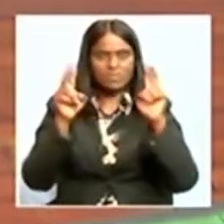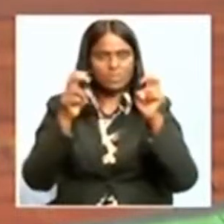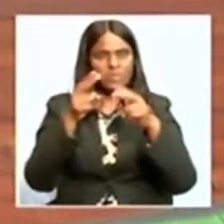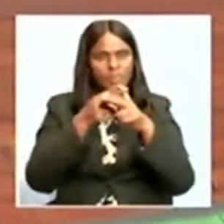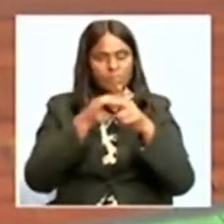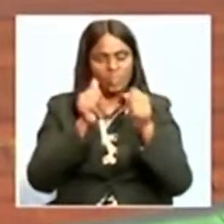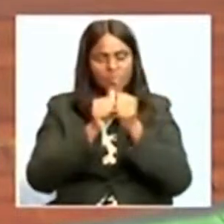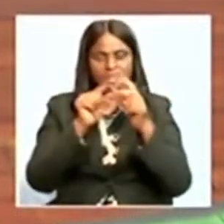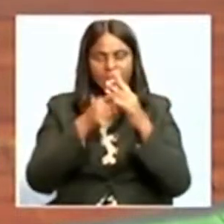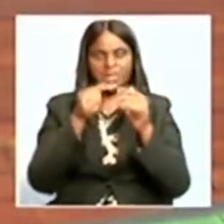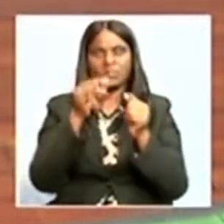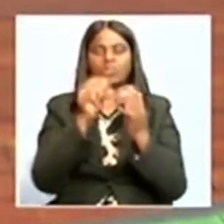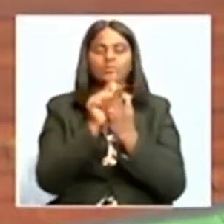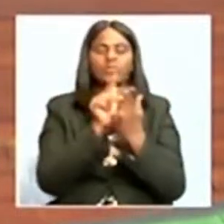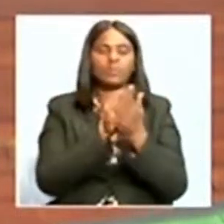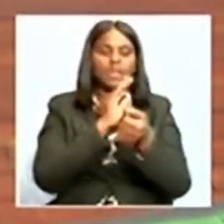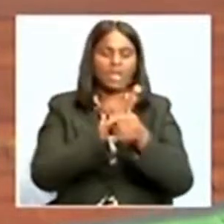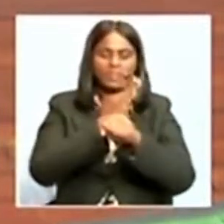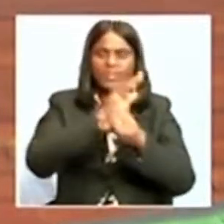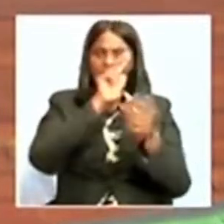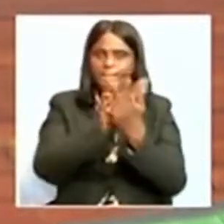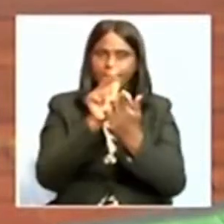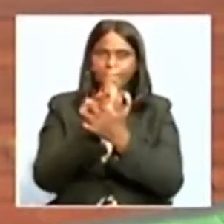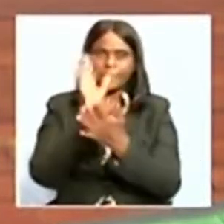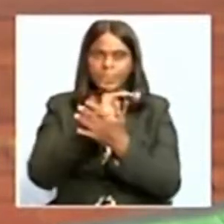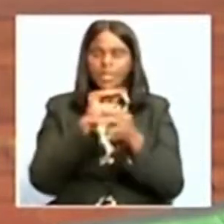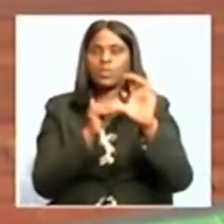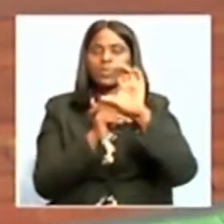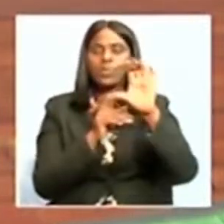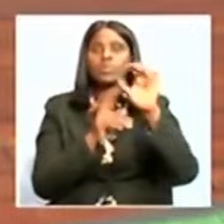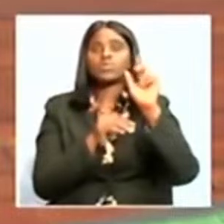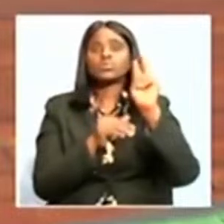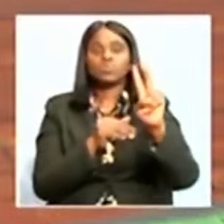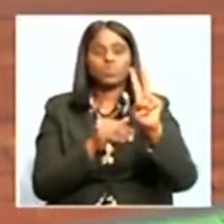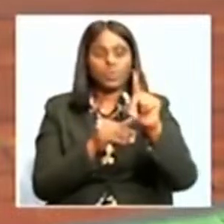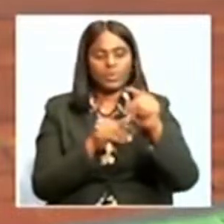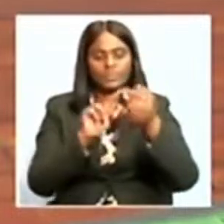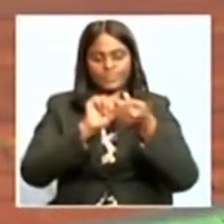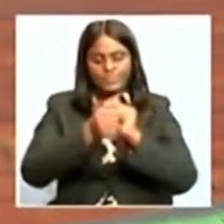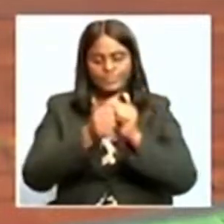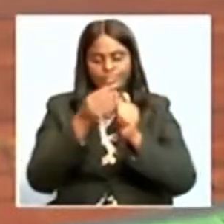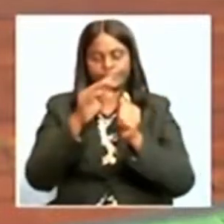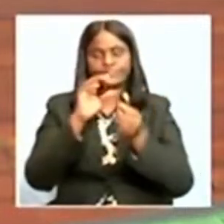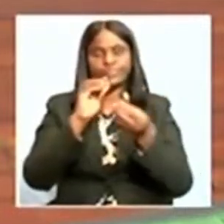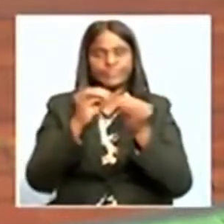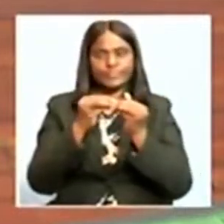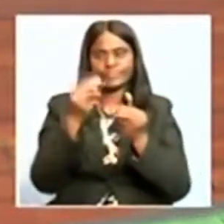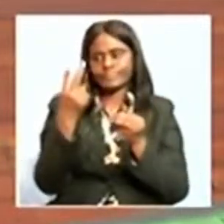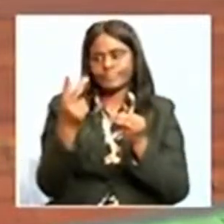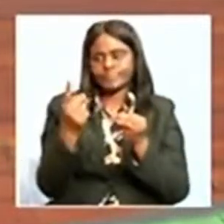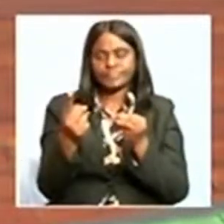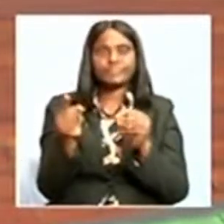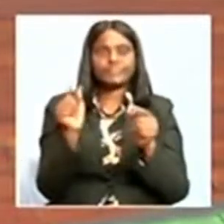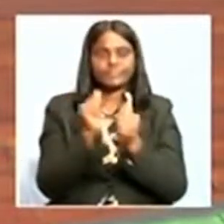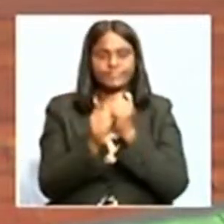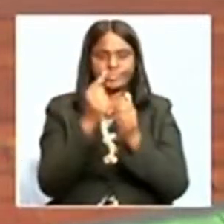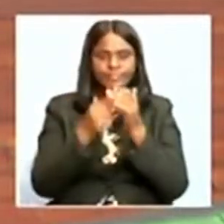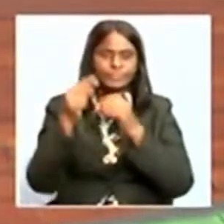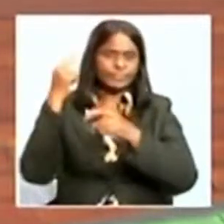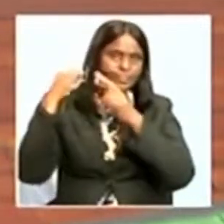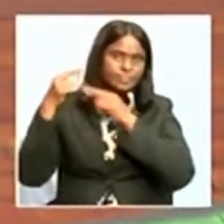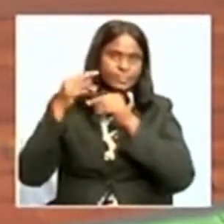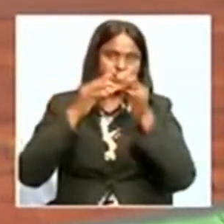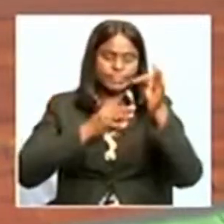and commencement of the Act once enacted. Clause 2 provides for an amendment of Section 2, which revises